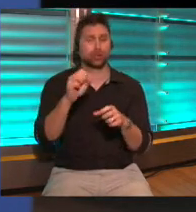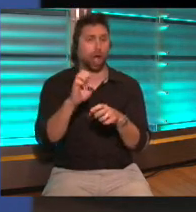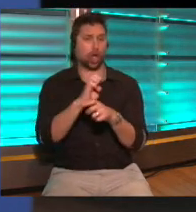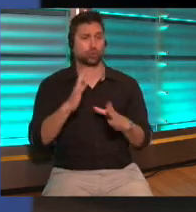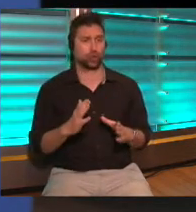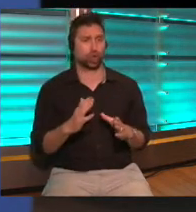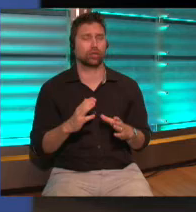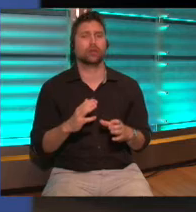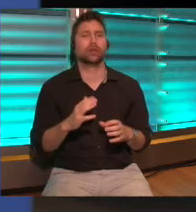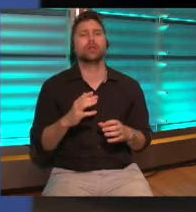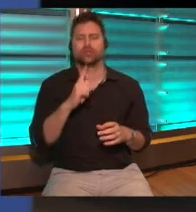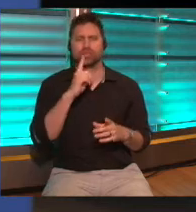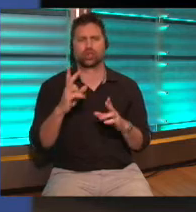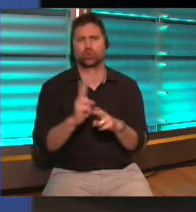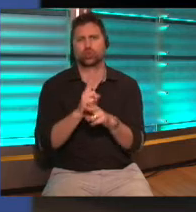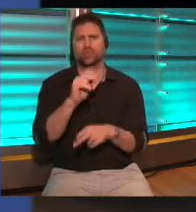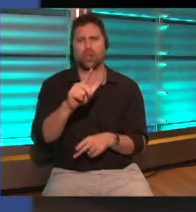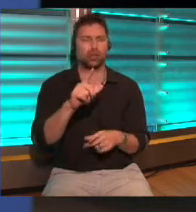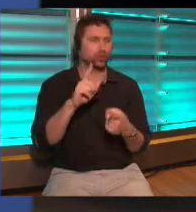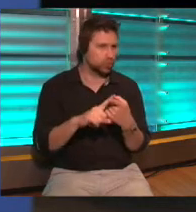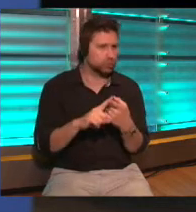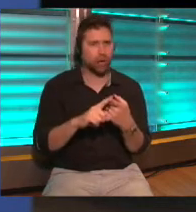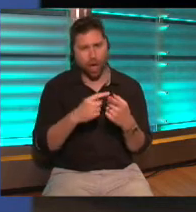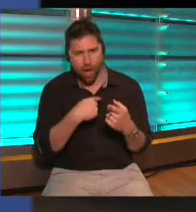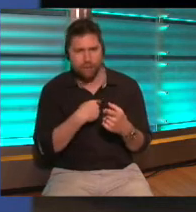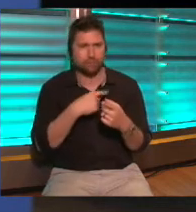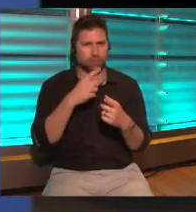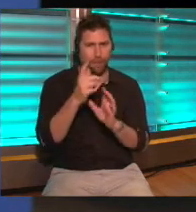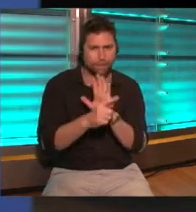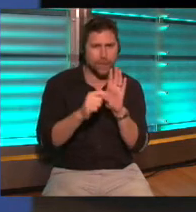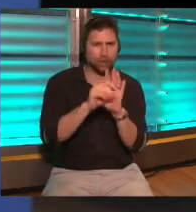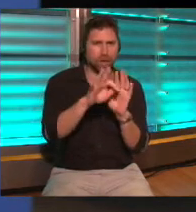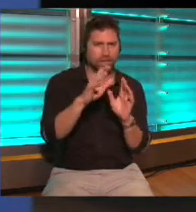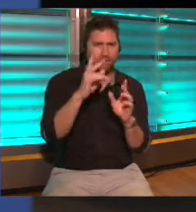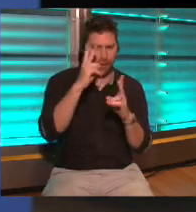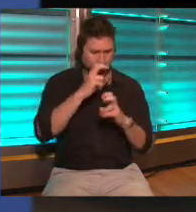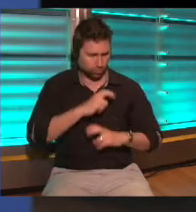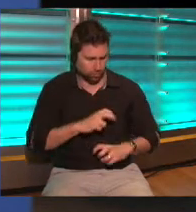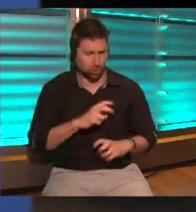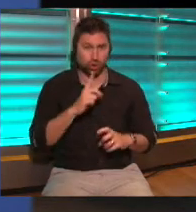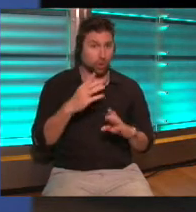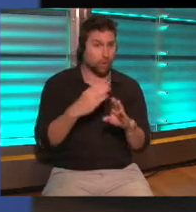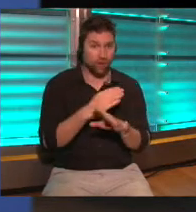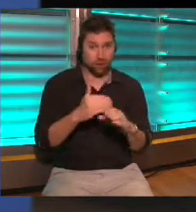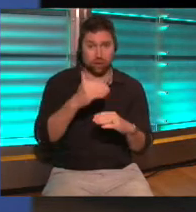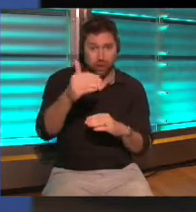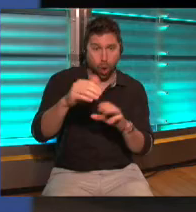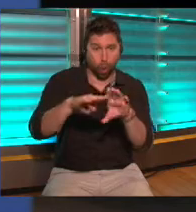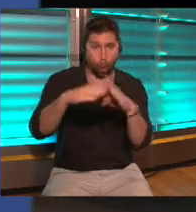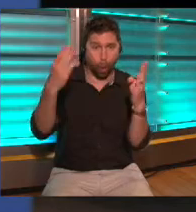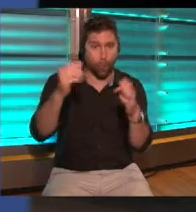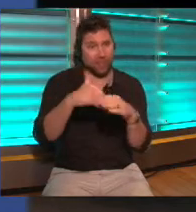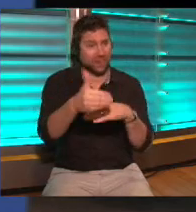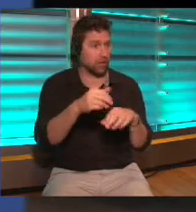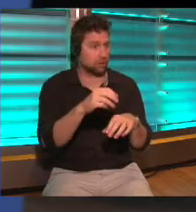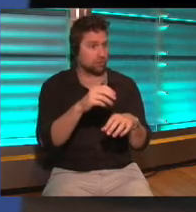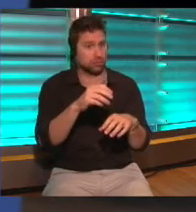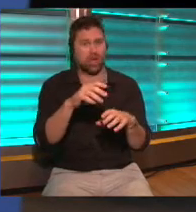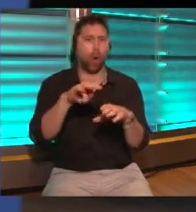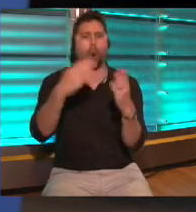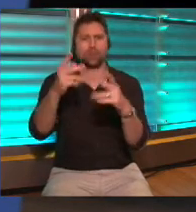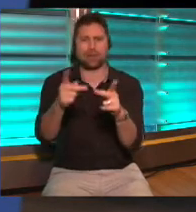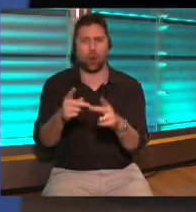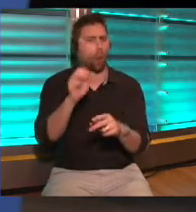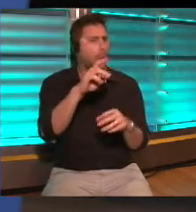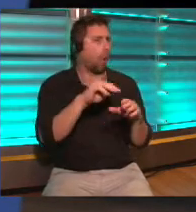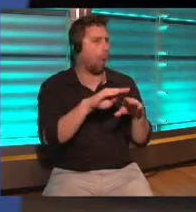very useful to take periods of introspection. So before you make the next leap or open the next location, think about what you've done, what you've